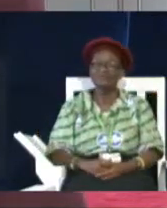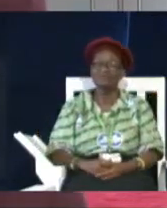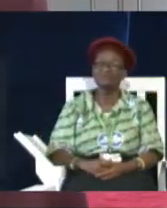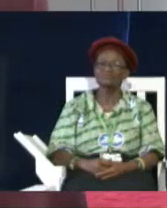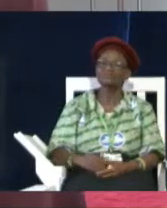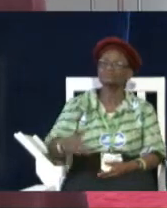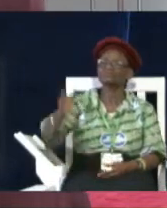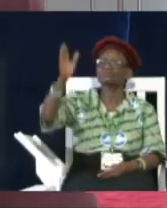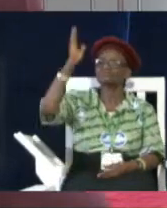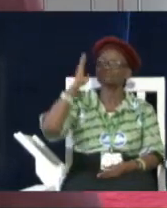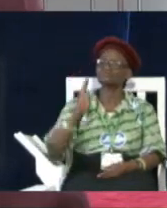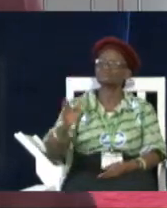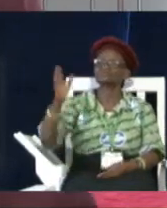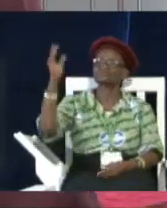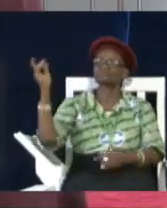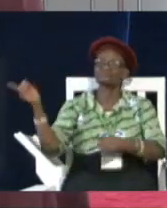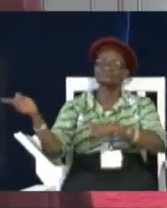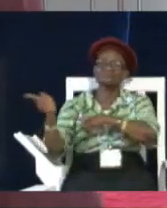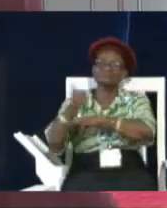Of days,